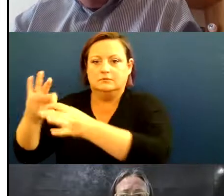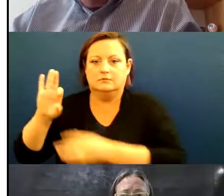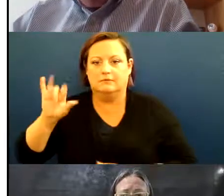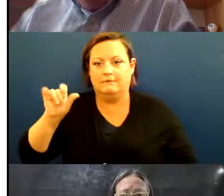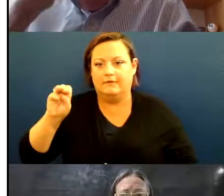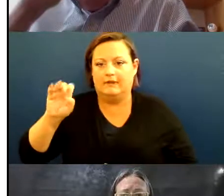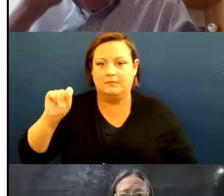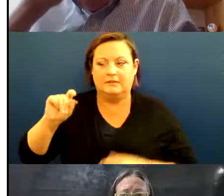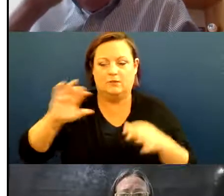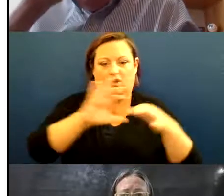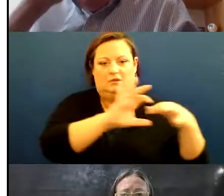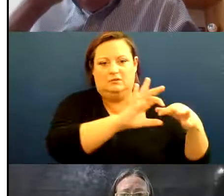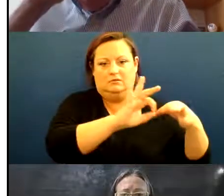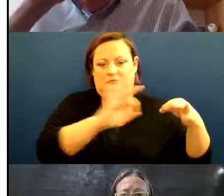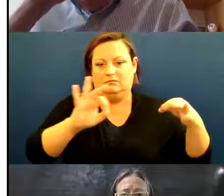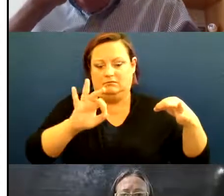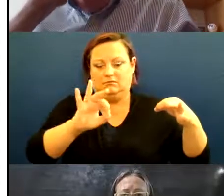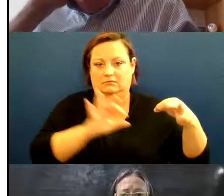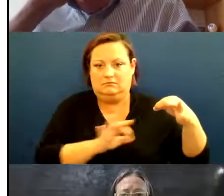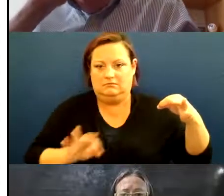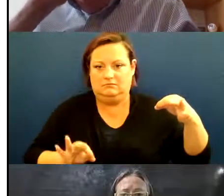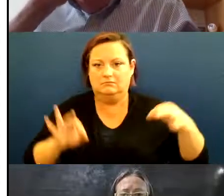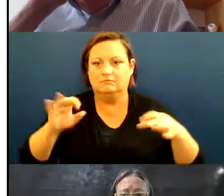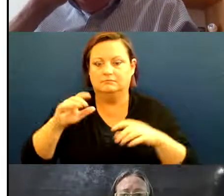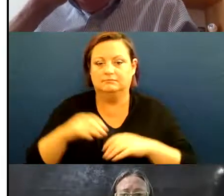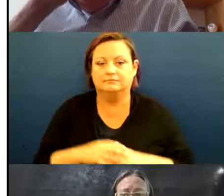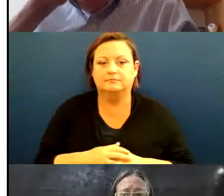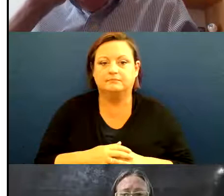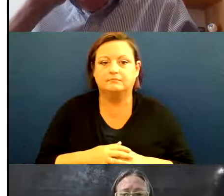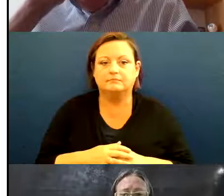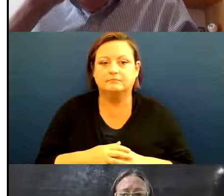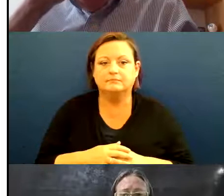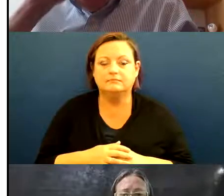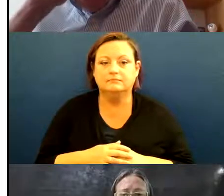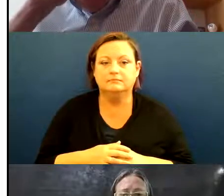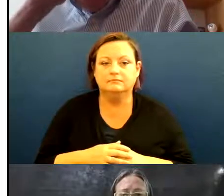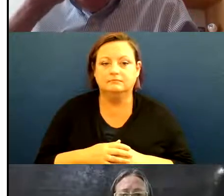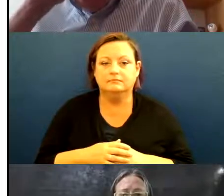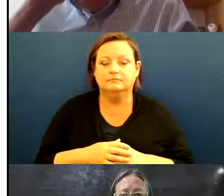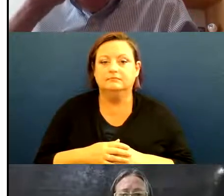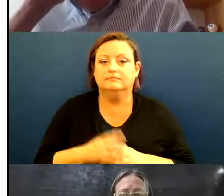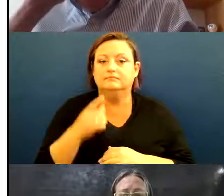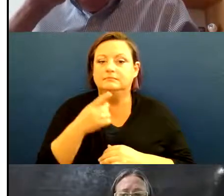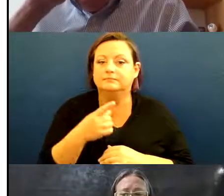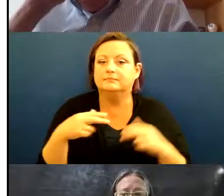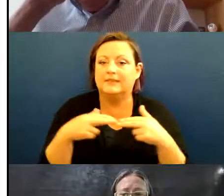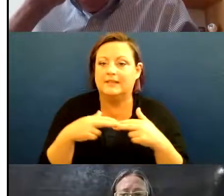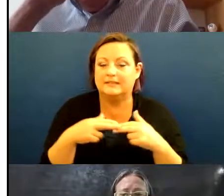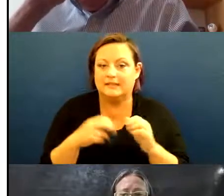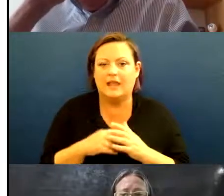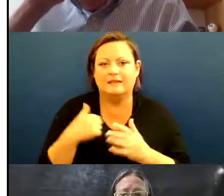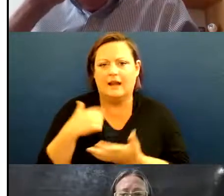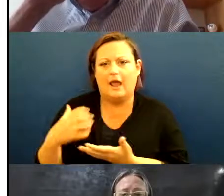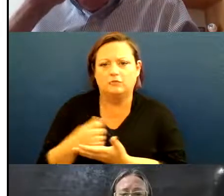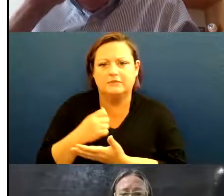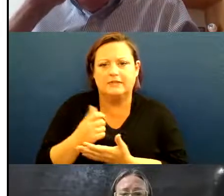So it turns out that this slide, which I obtained from Michaela DeLuca many years ago,